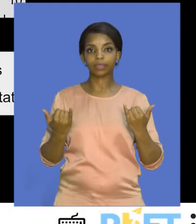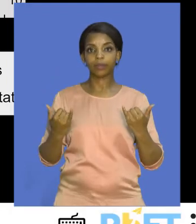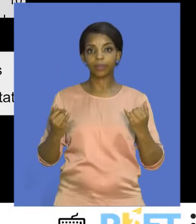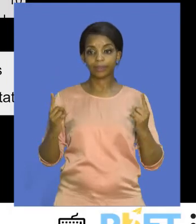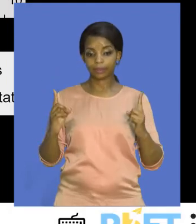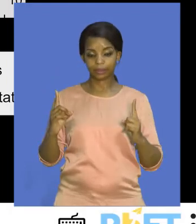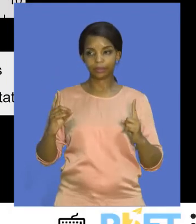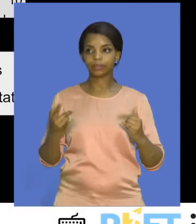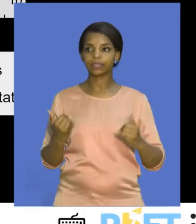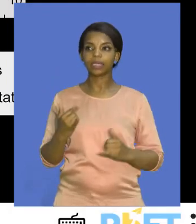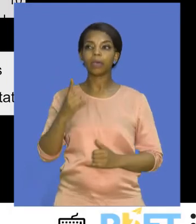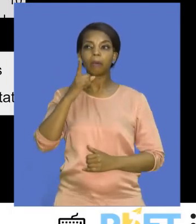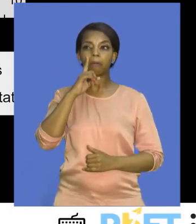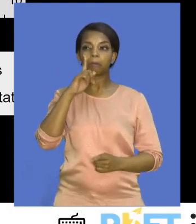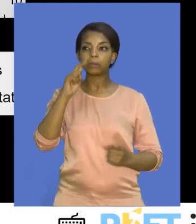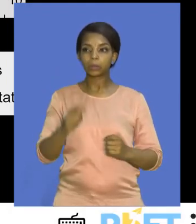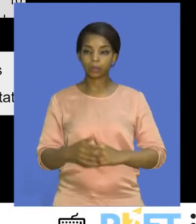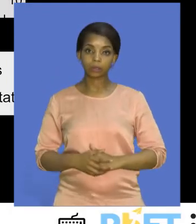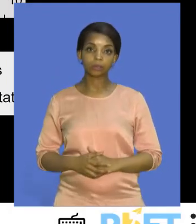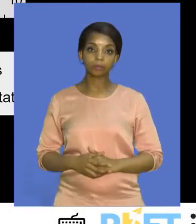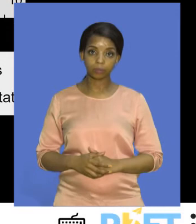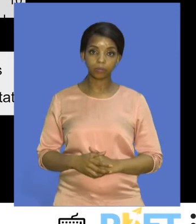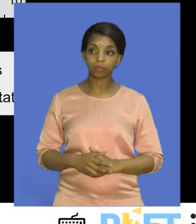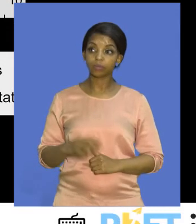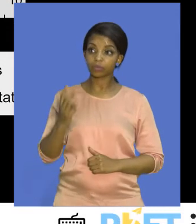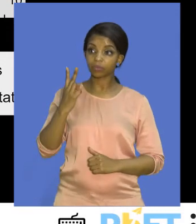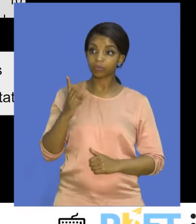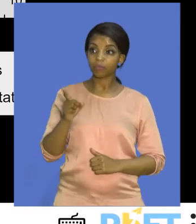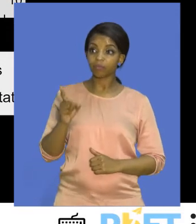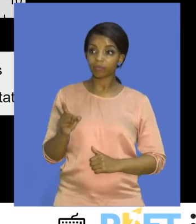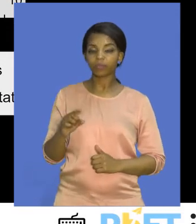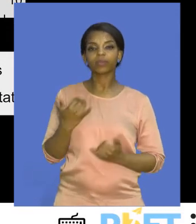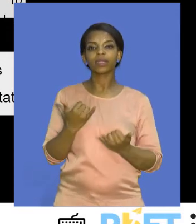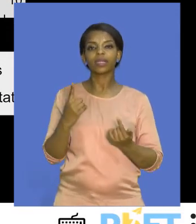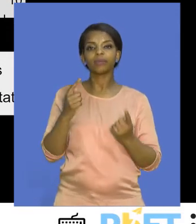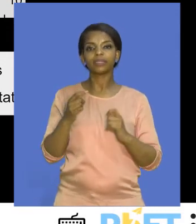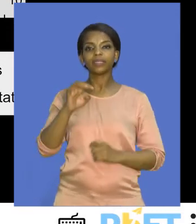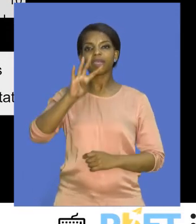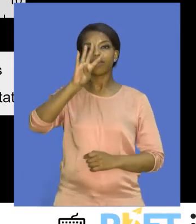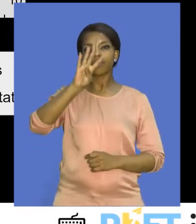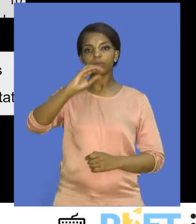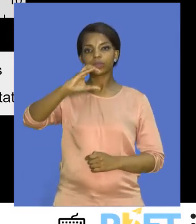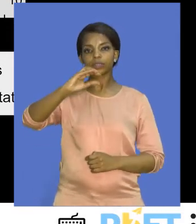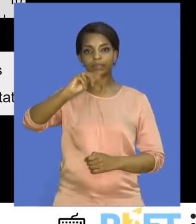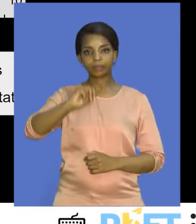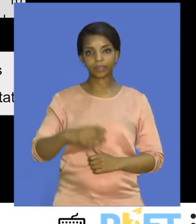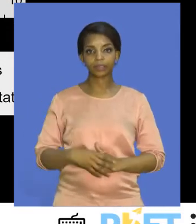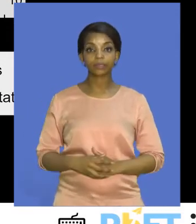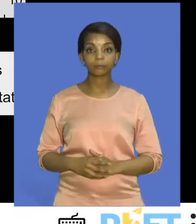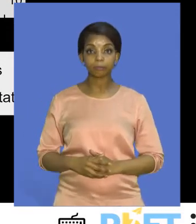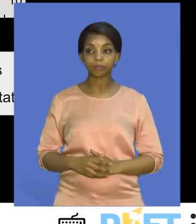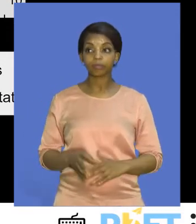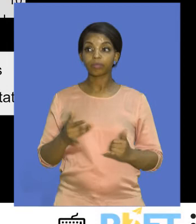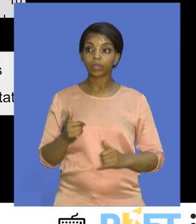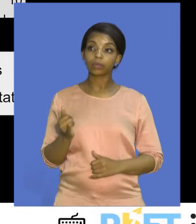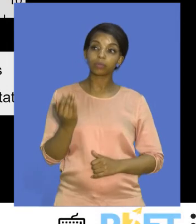back to the simulation, now the distance must be 4 centimeters. I think we can almost predict. Now it's 5,617,